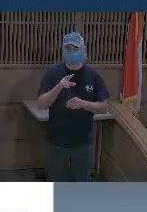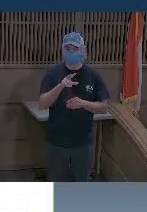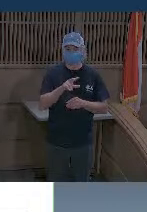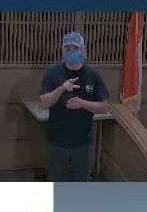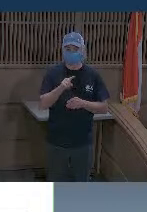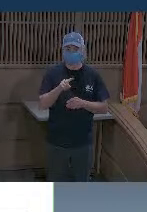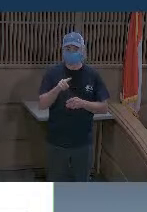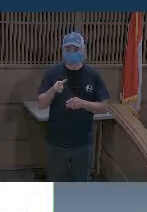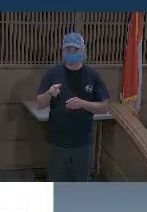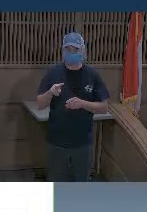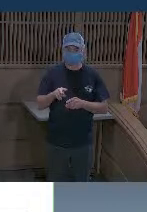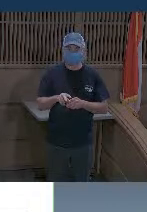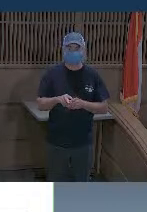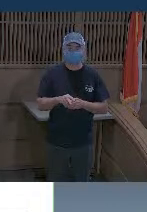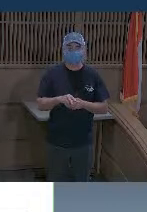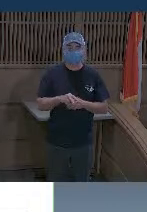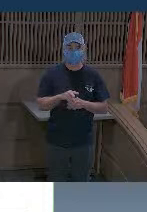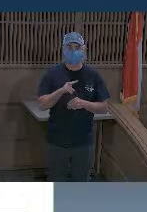312-MyMD or